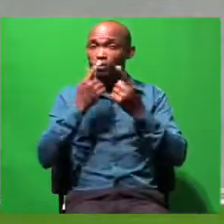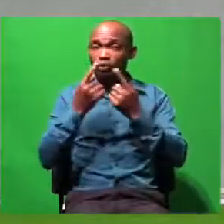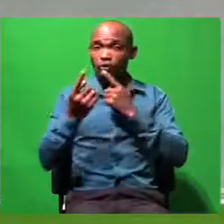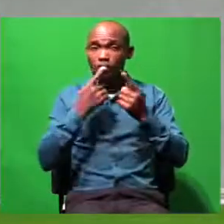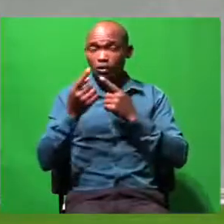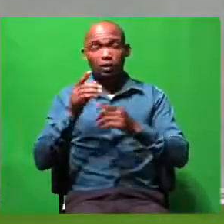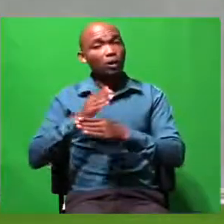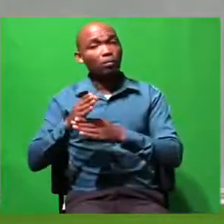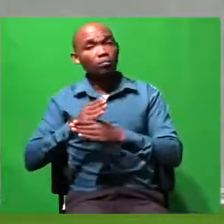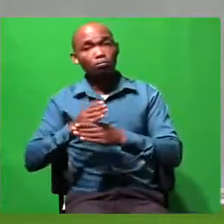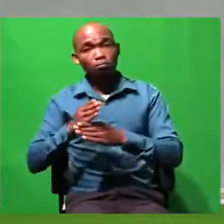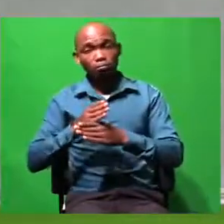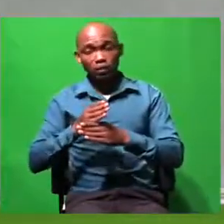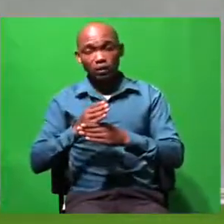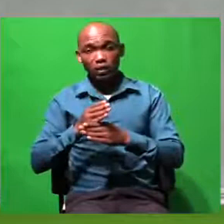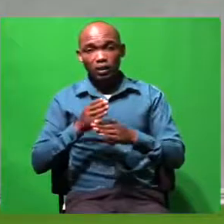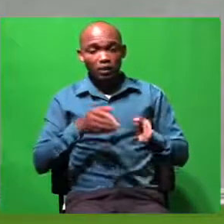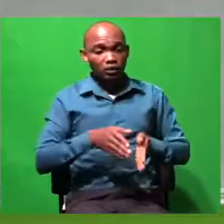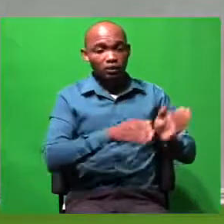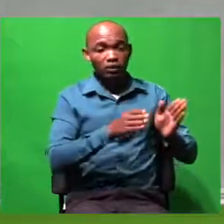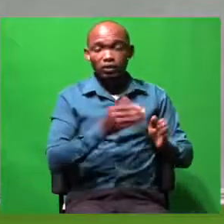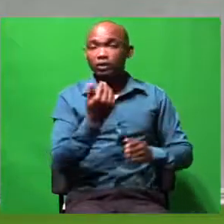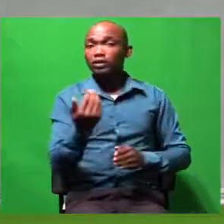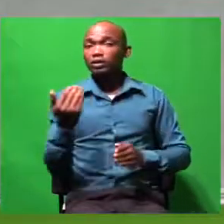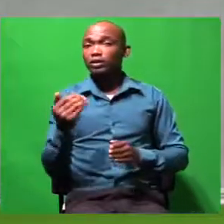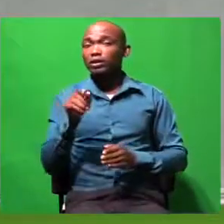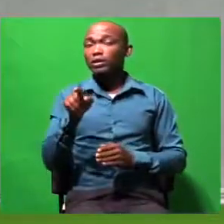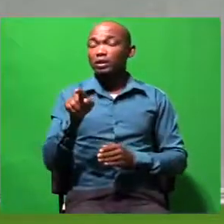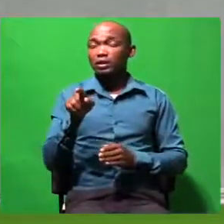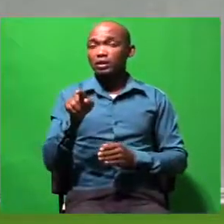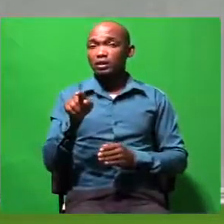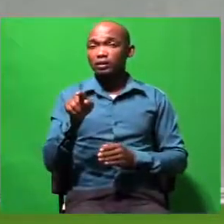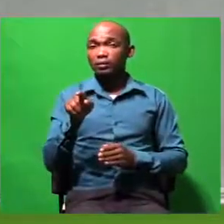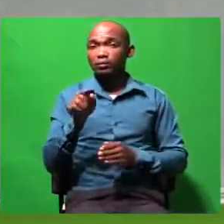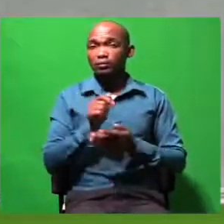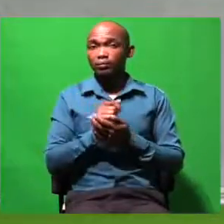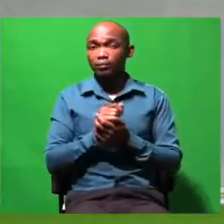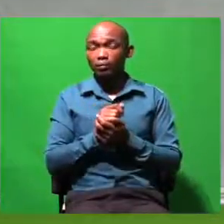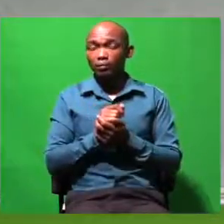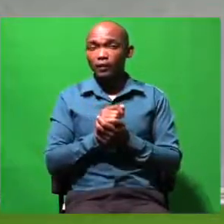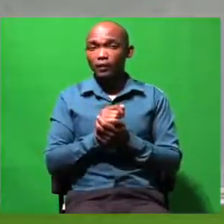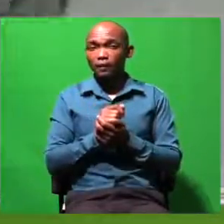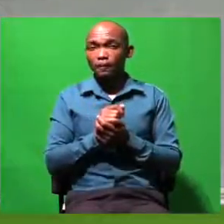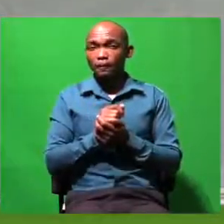we're talking about the street children, these are mainly